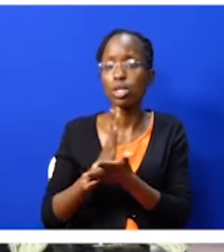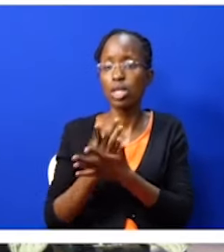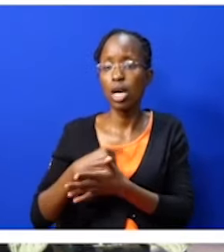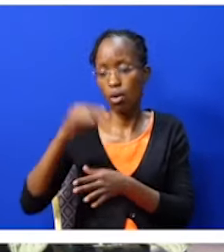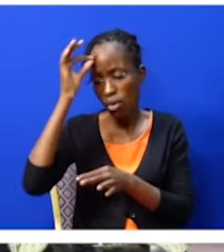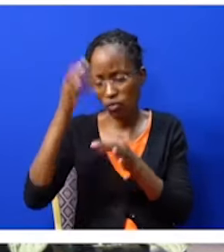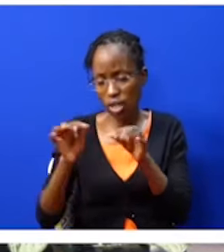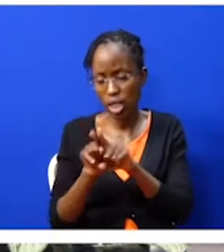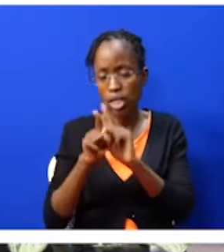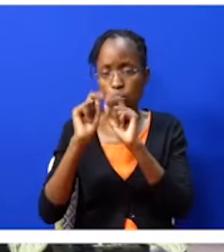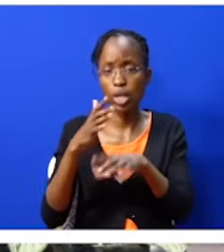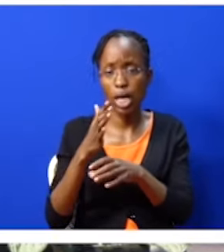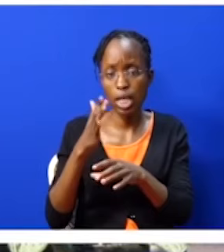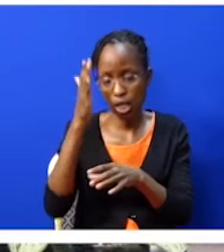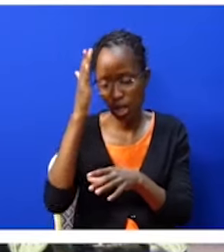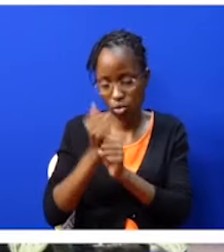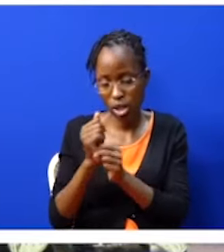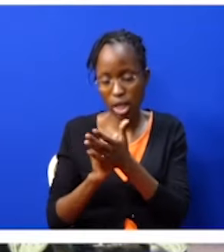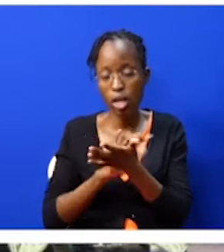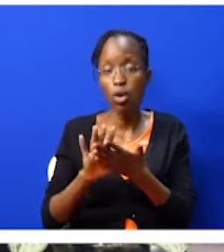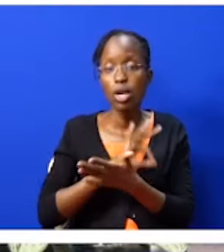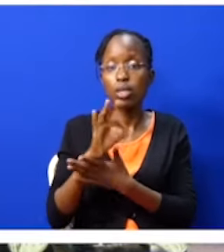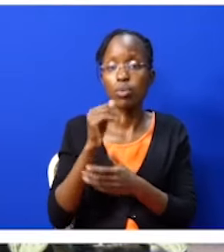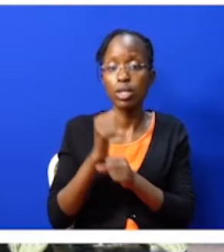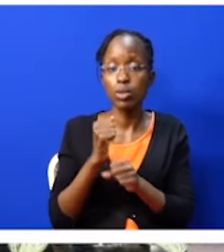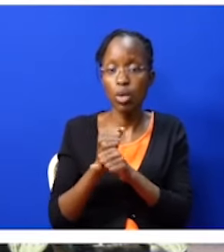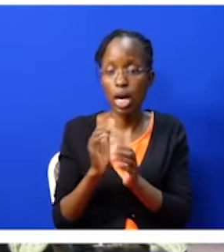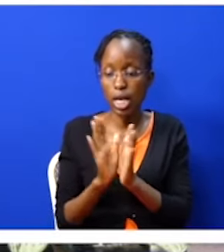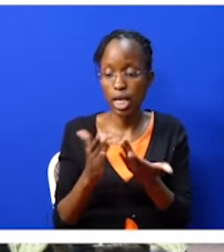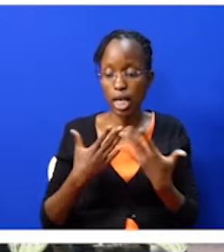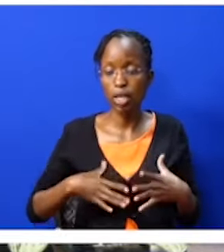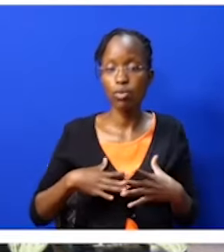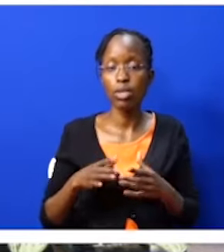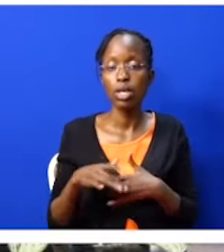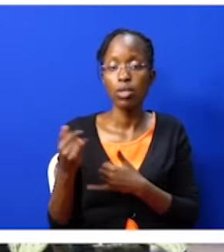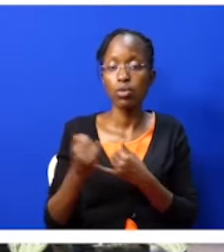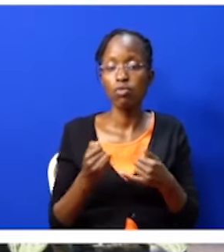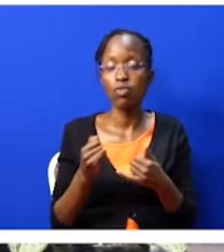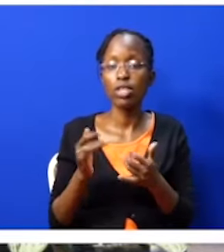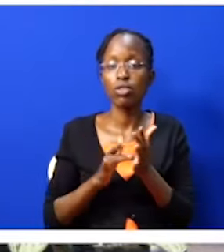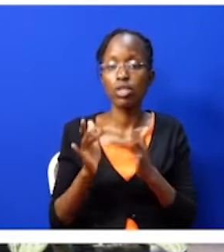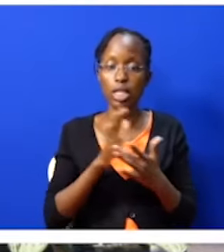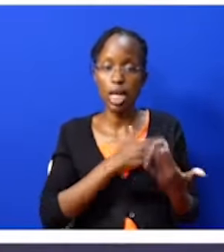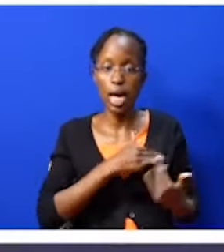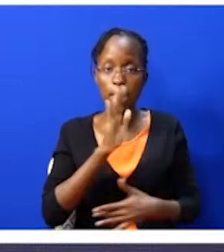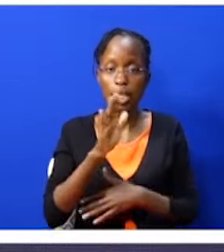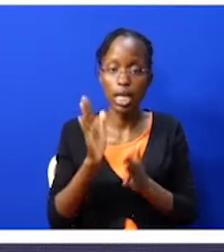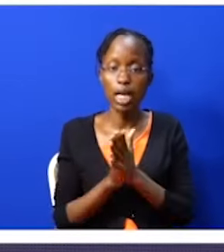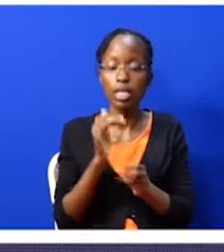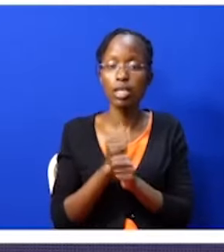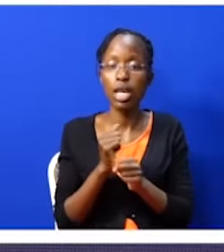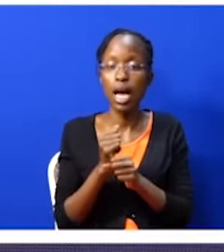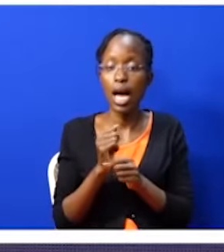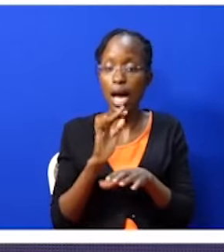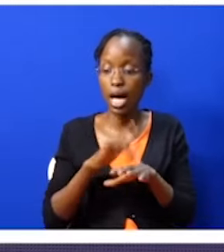trust that the Holy Spirit is working within people and encouraging them to invite Jesus into their heart at exactly the right